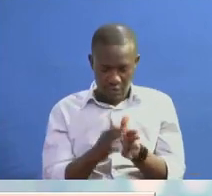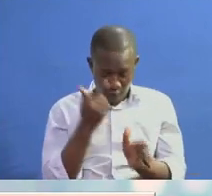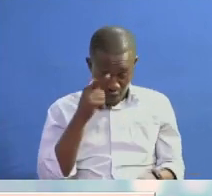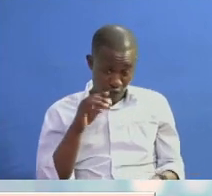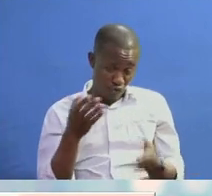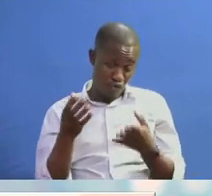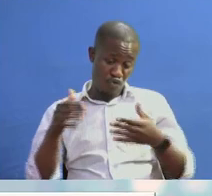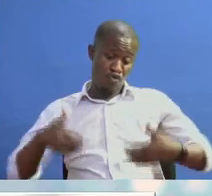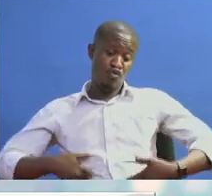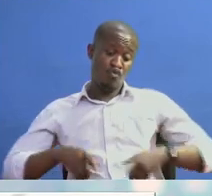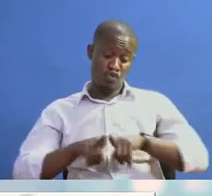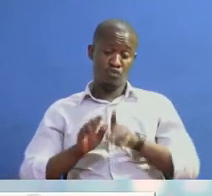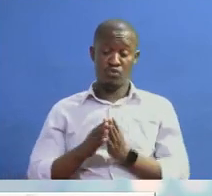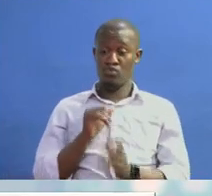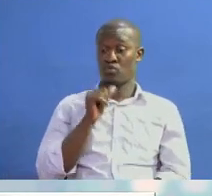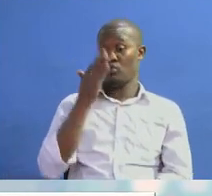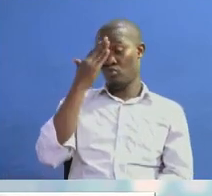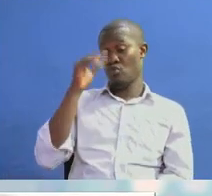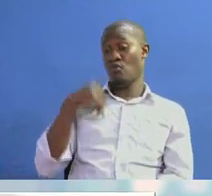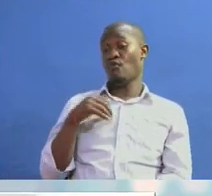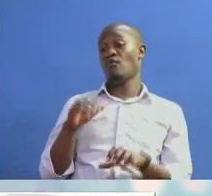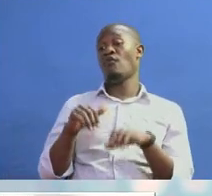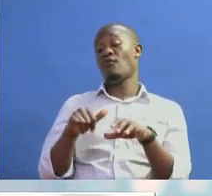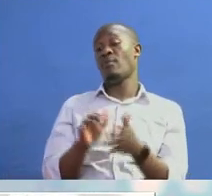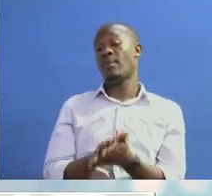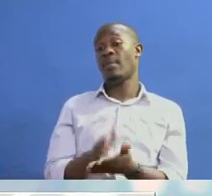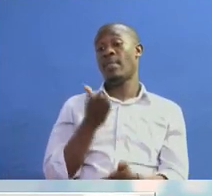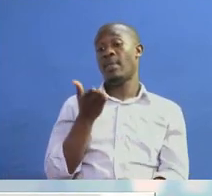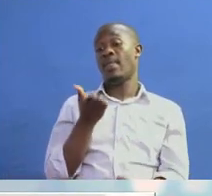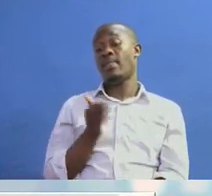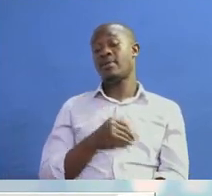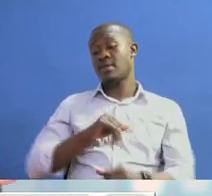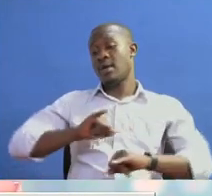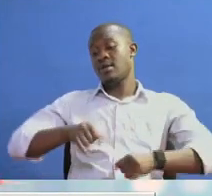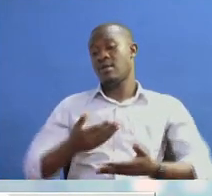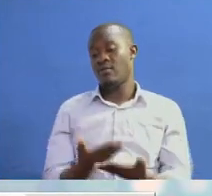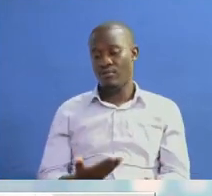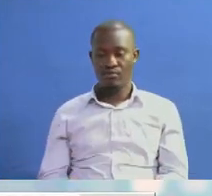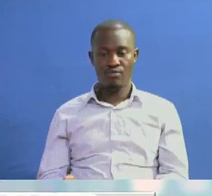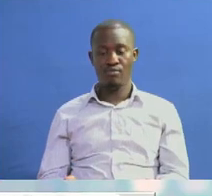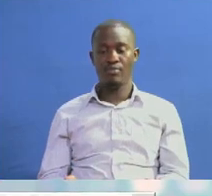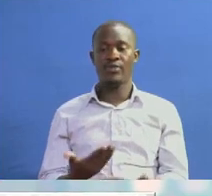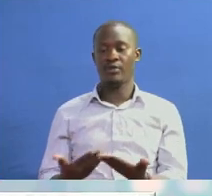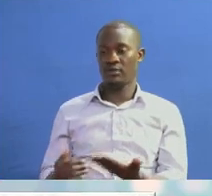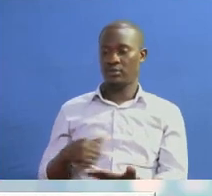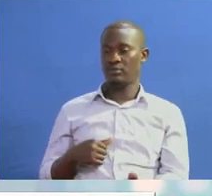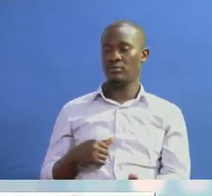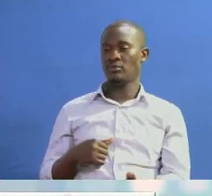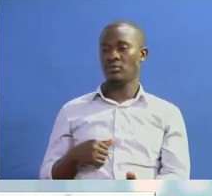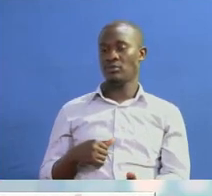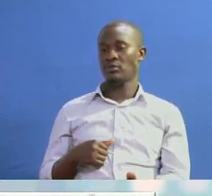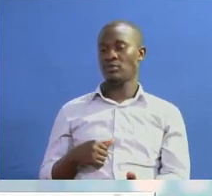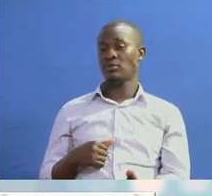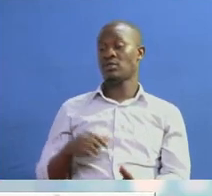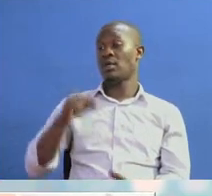youth, because, you know, we don't know farming. And plus, again, these are new products. I didn't grow up in Narok seeing sunflower. So